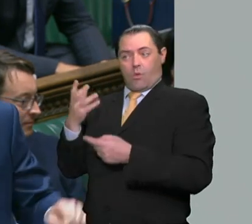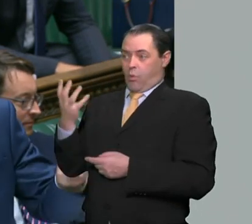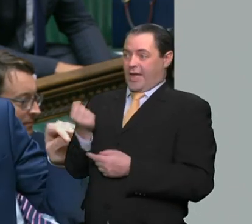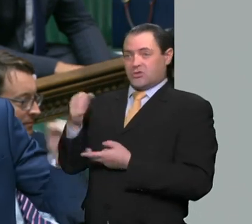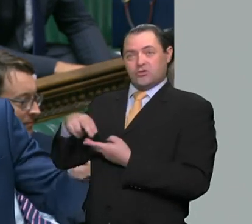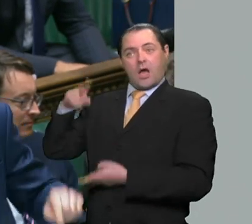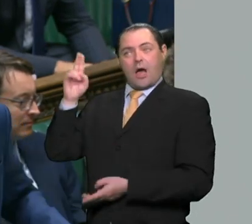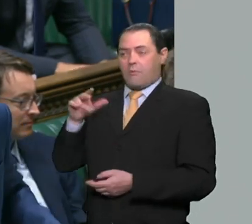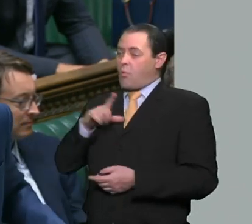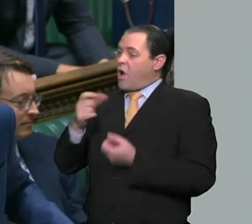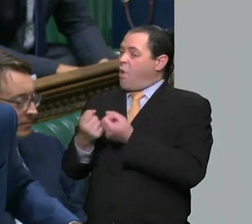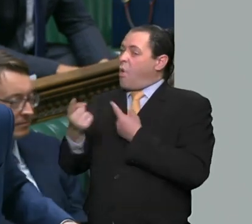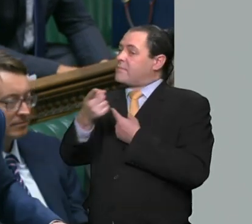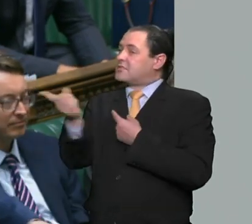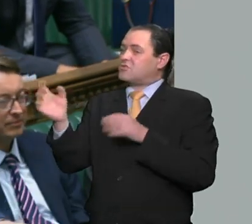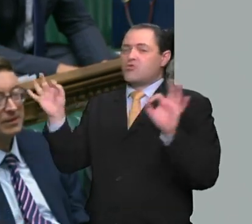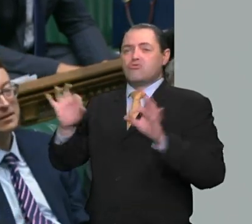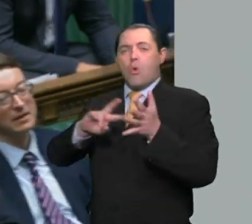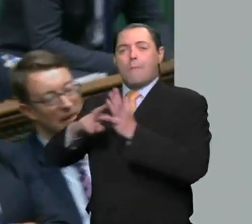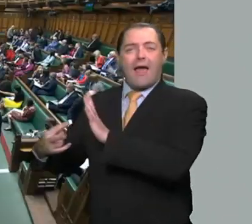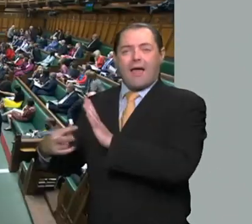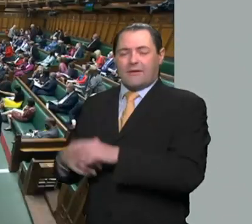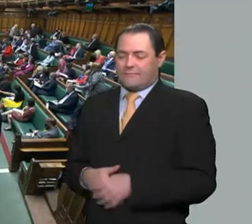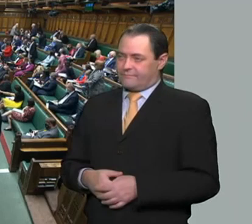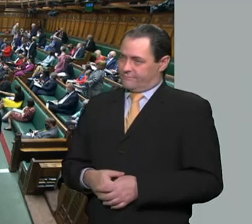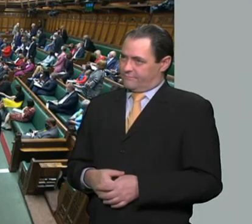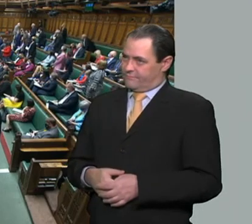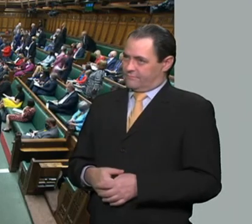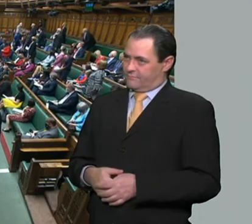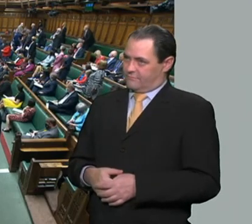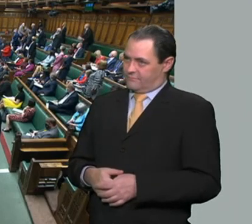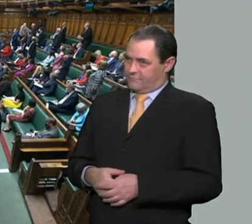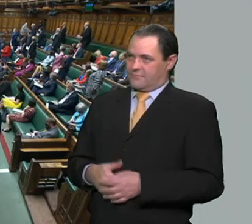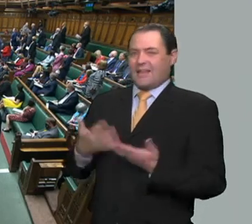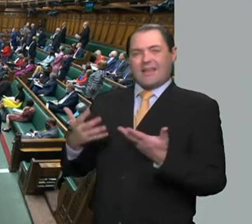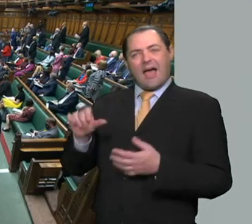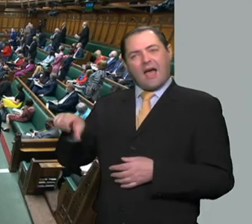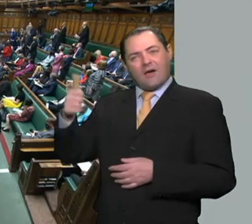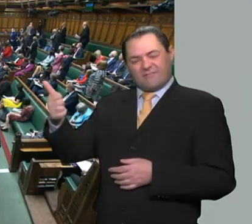government because the opposition have no plan whatsoever. And it's nice to welcome back Sir George